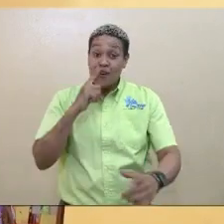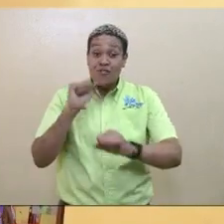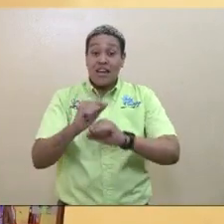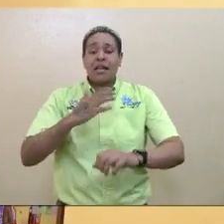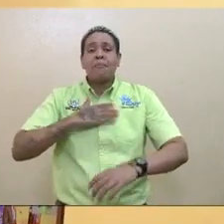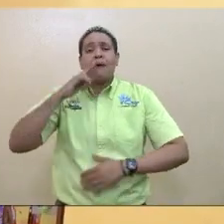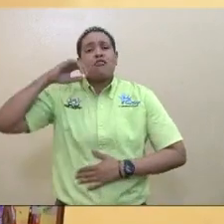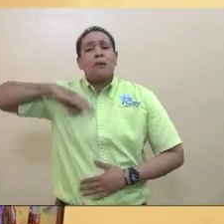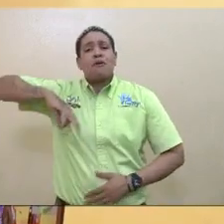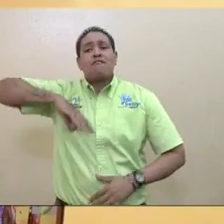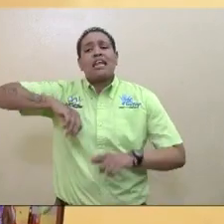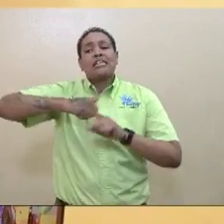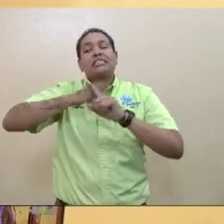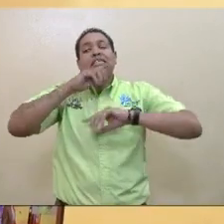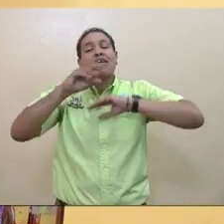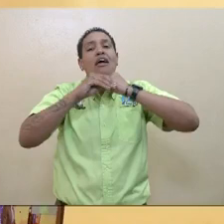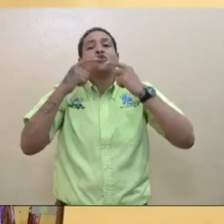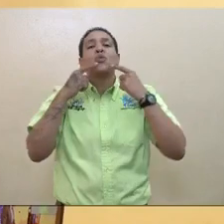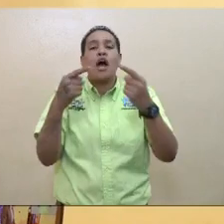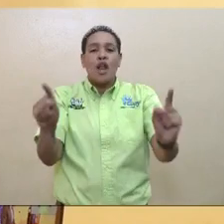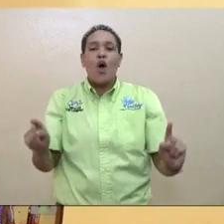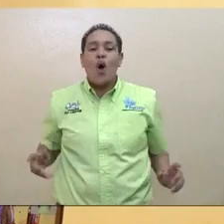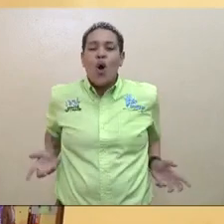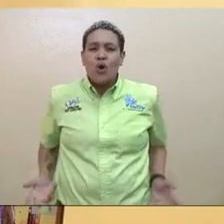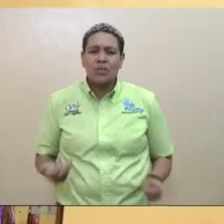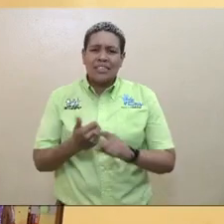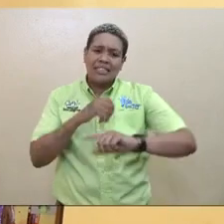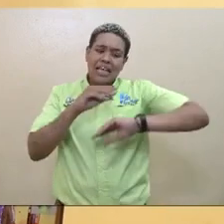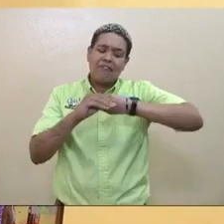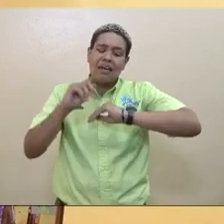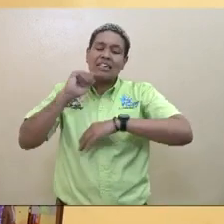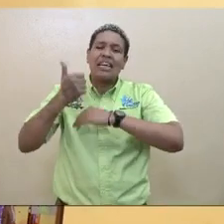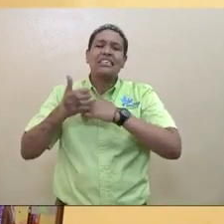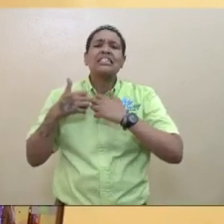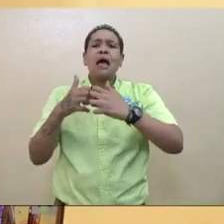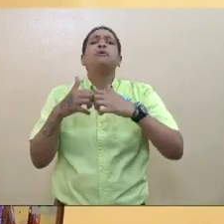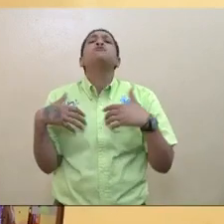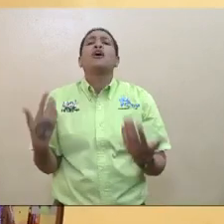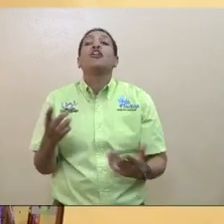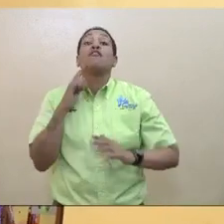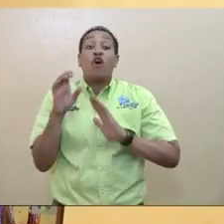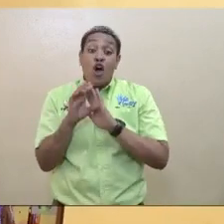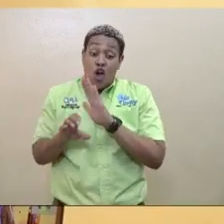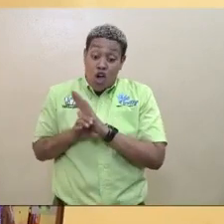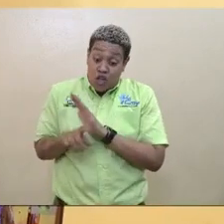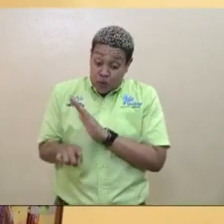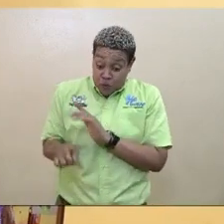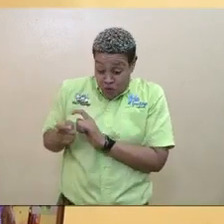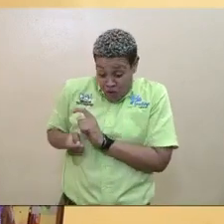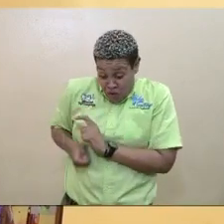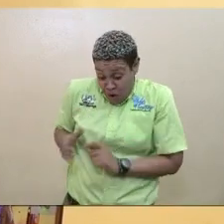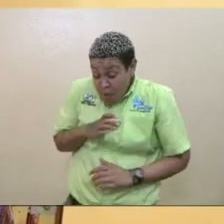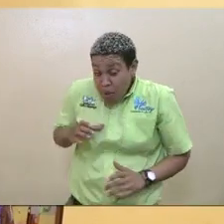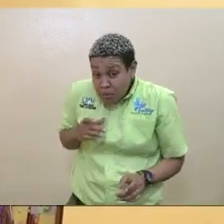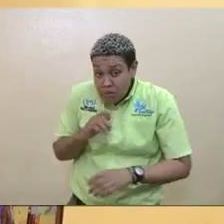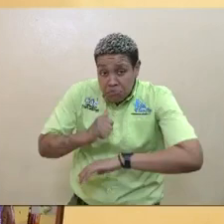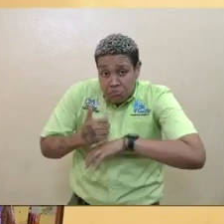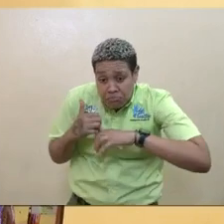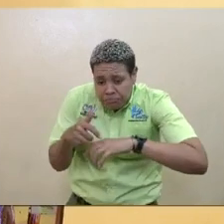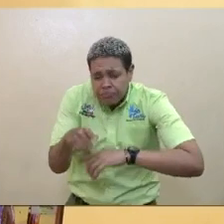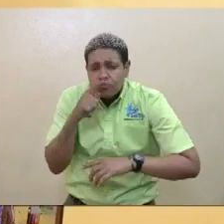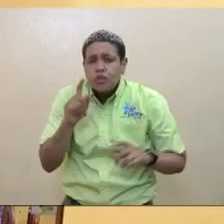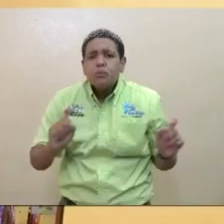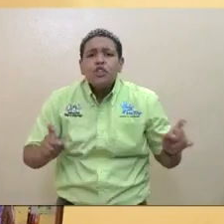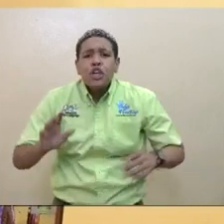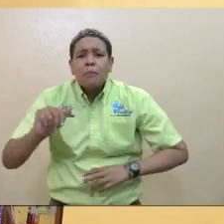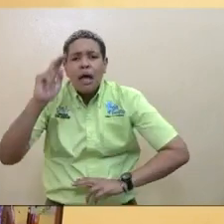my great privilege to announce the establishment of the Constitutional Reform Committee to be